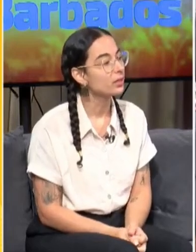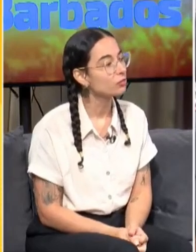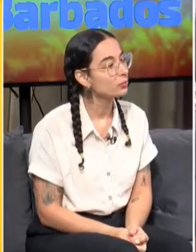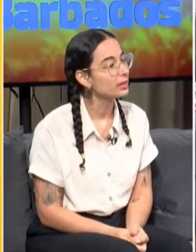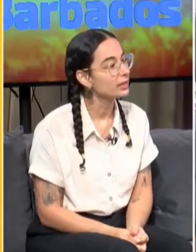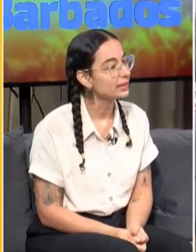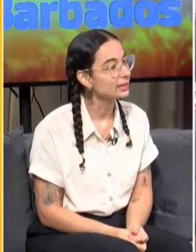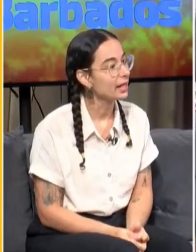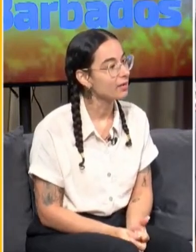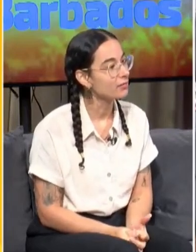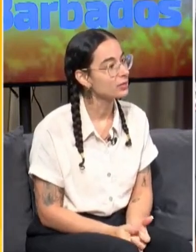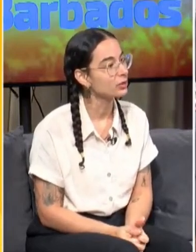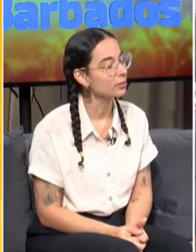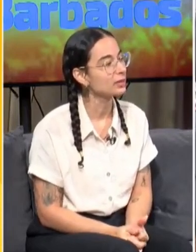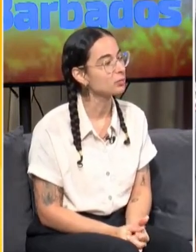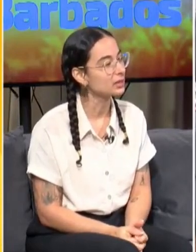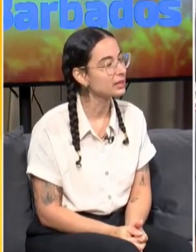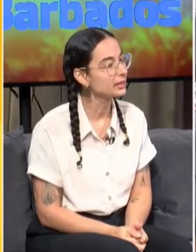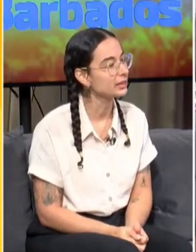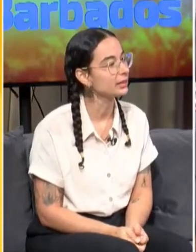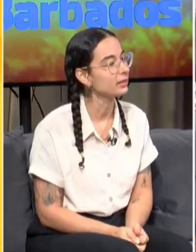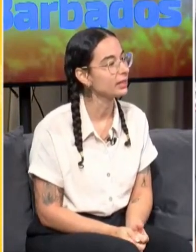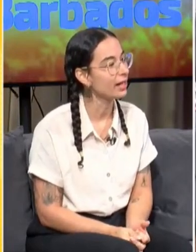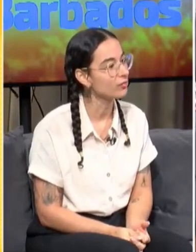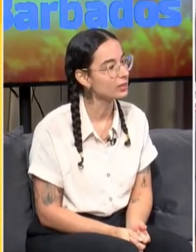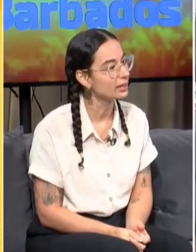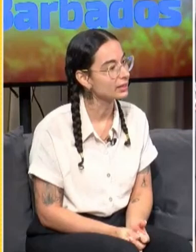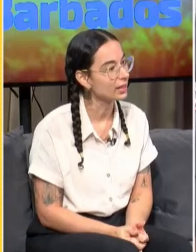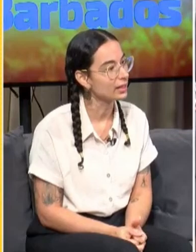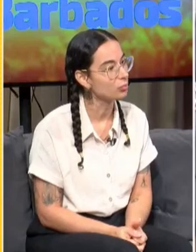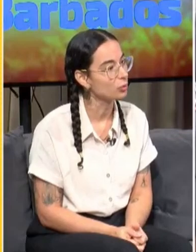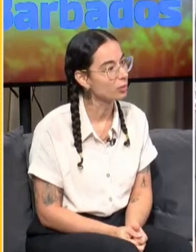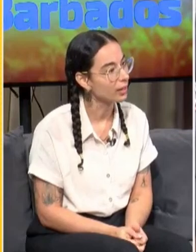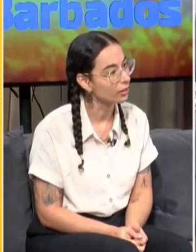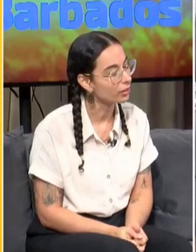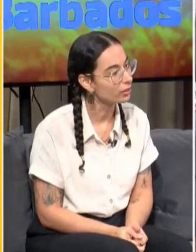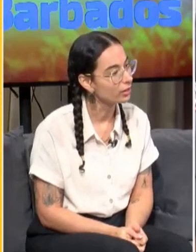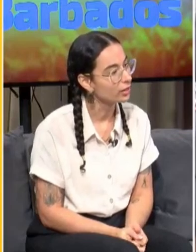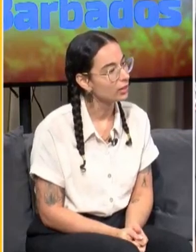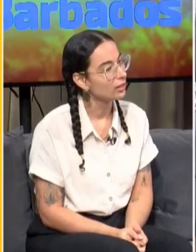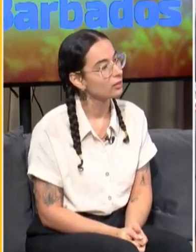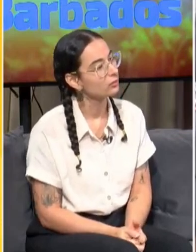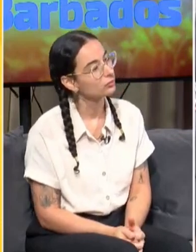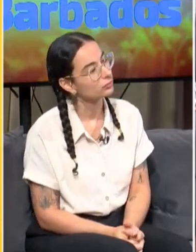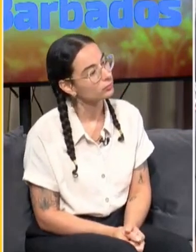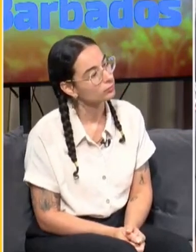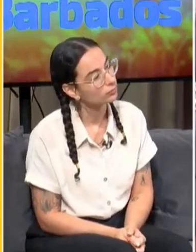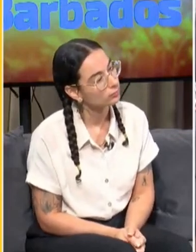Well, really, the government needs to have the responsibility to get everything in line and prepared.